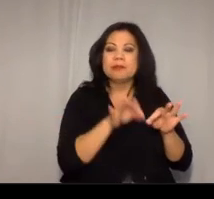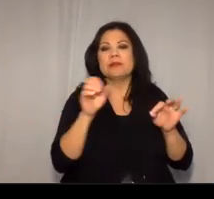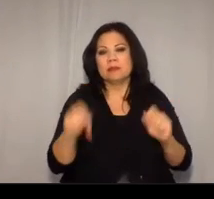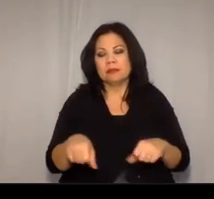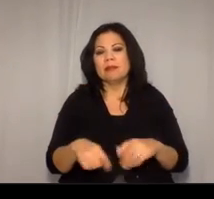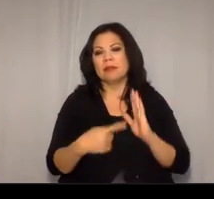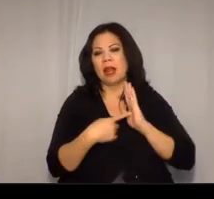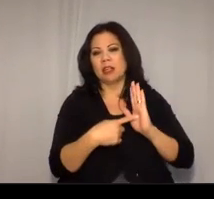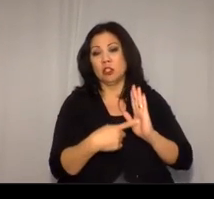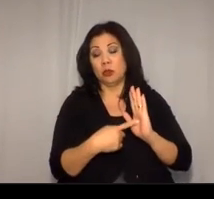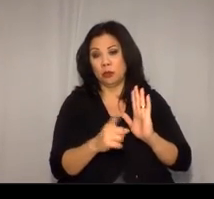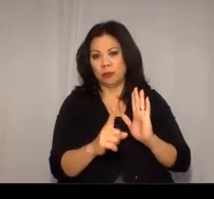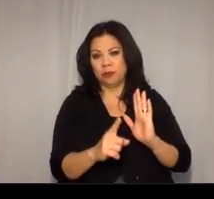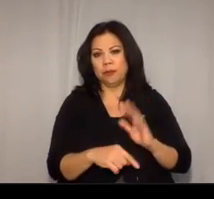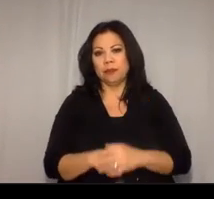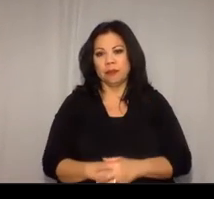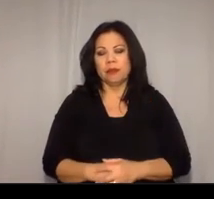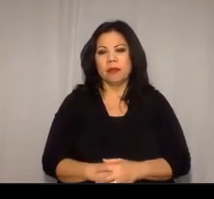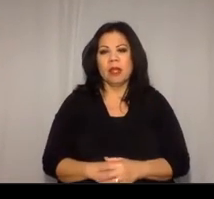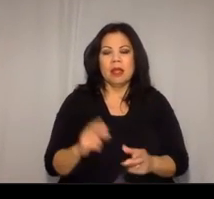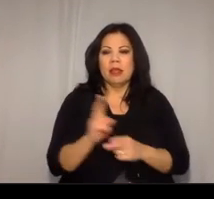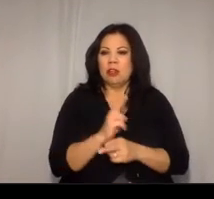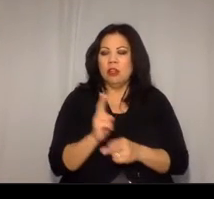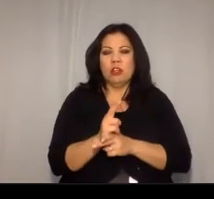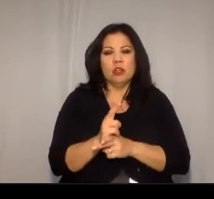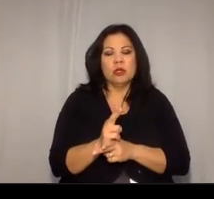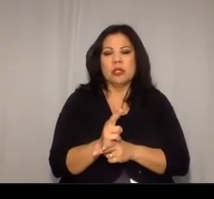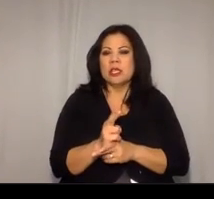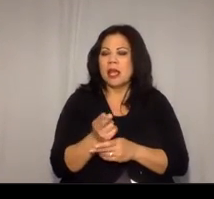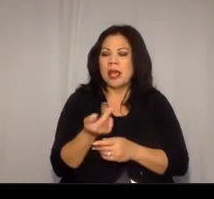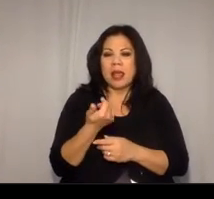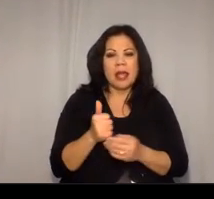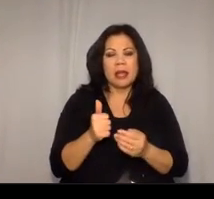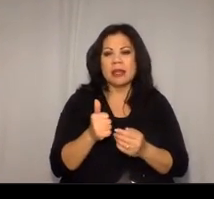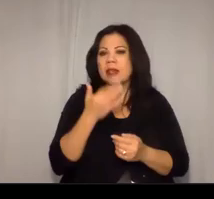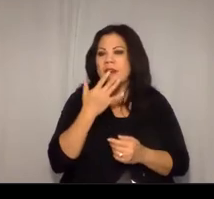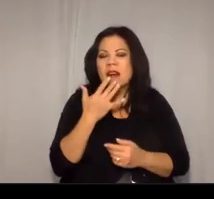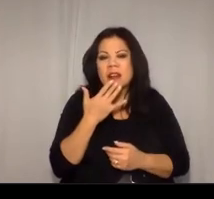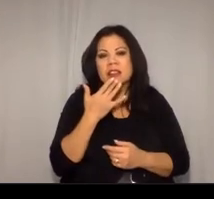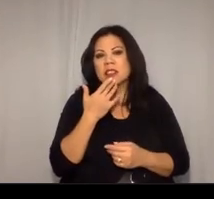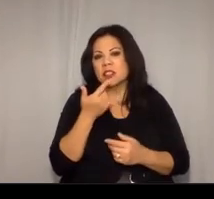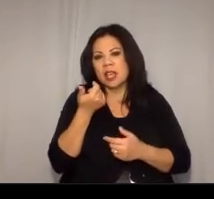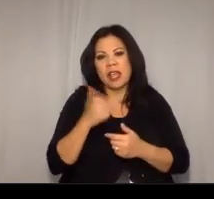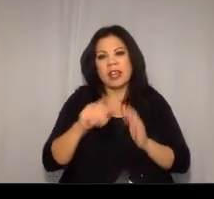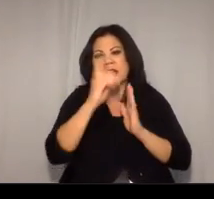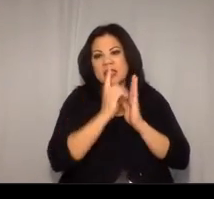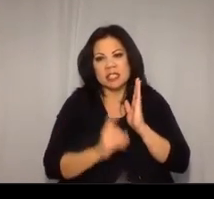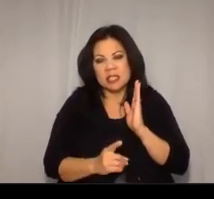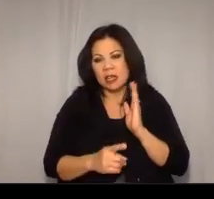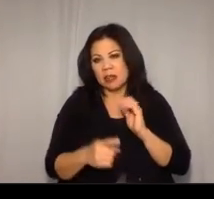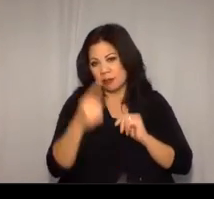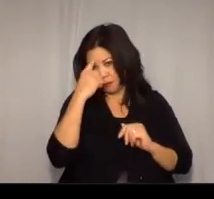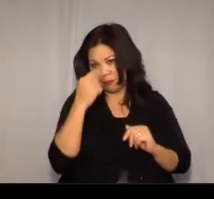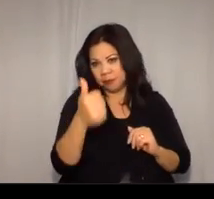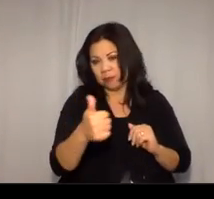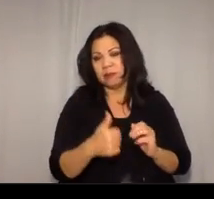going to, and again, with the beads, you can do any way that you like with this. I chose in my lei to